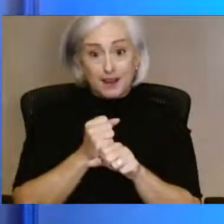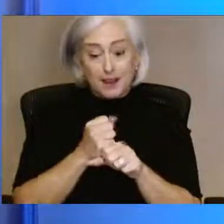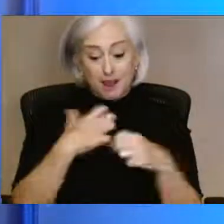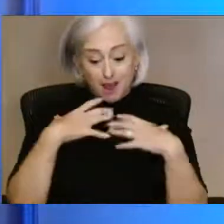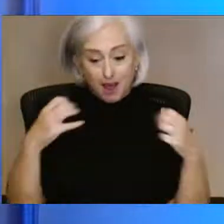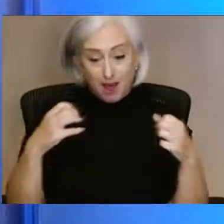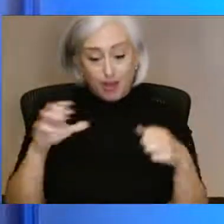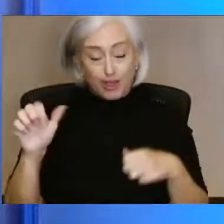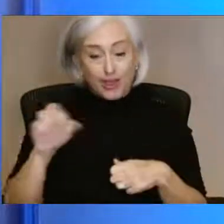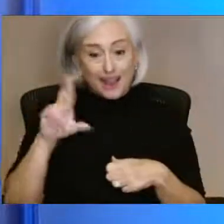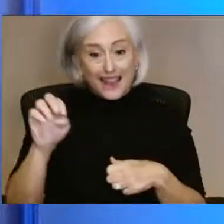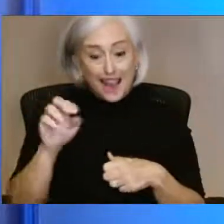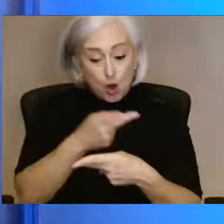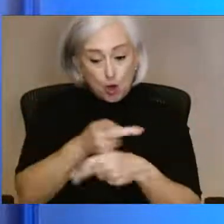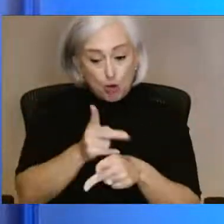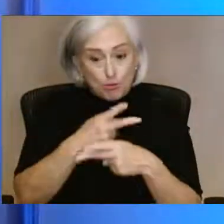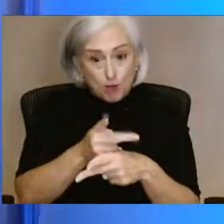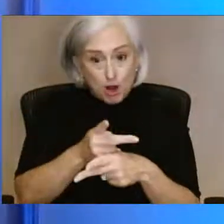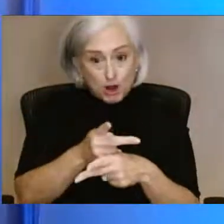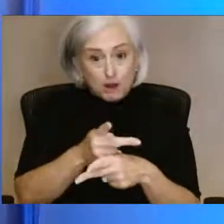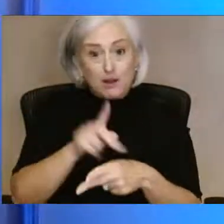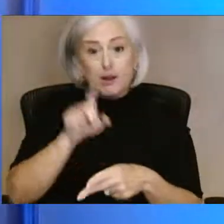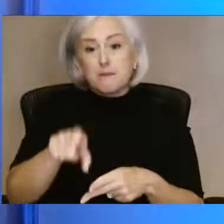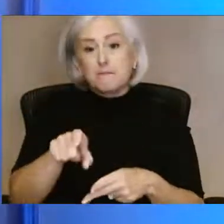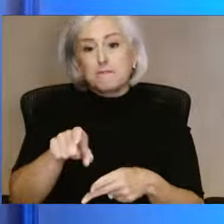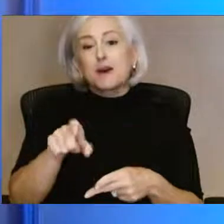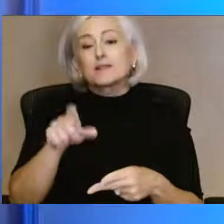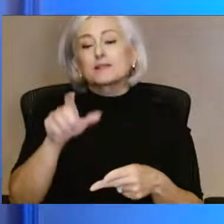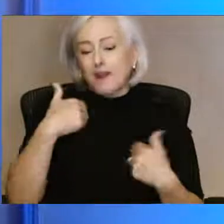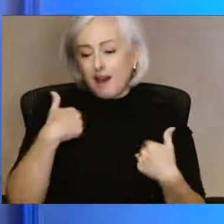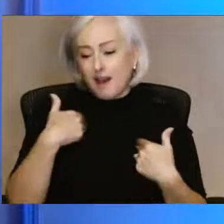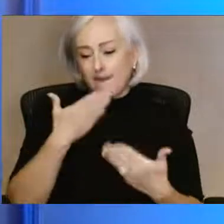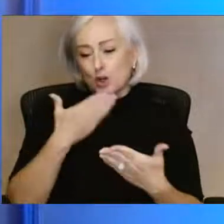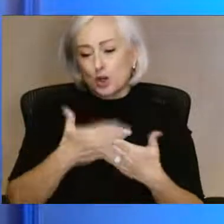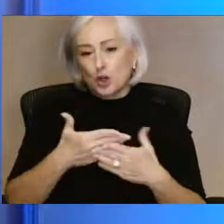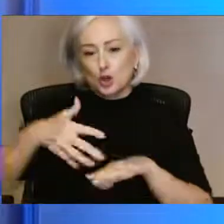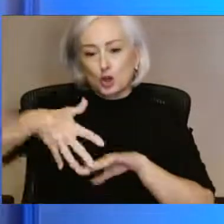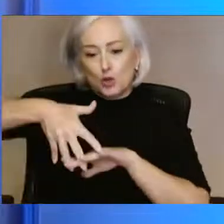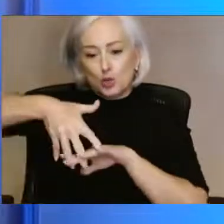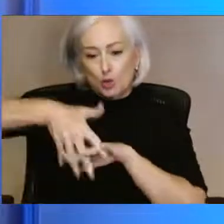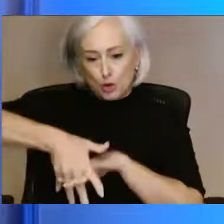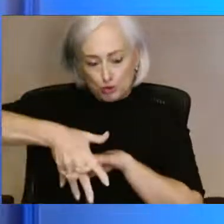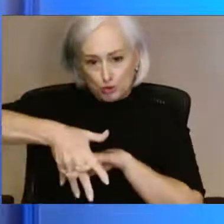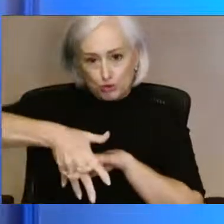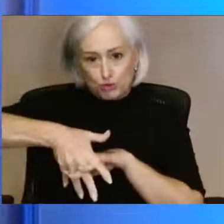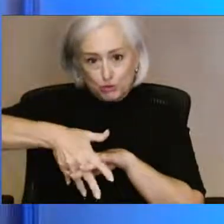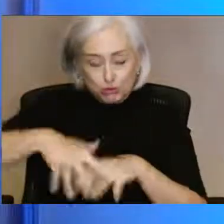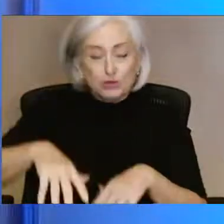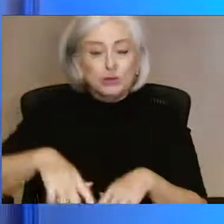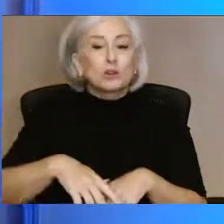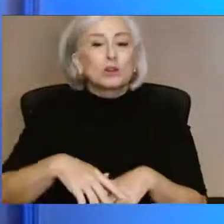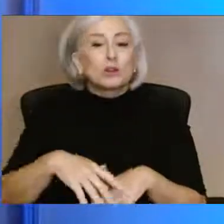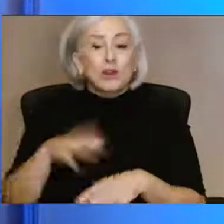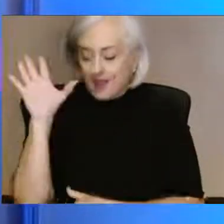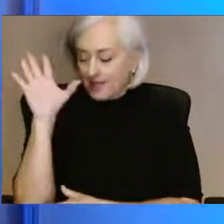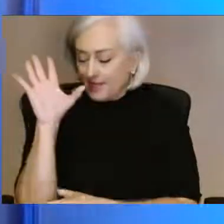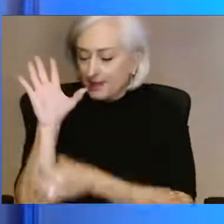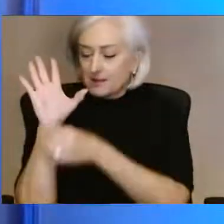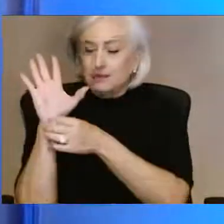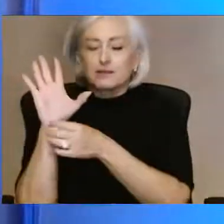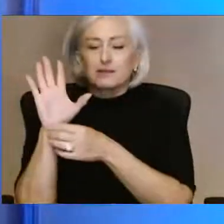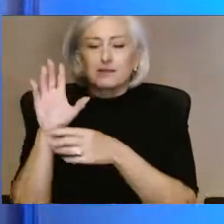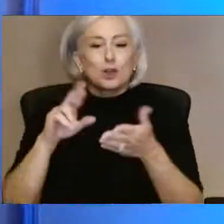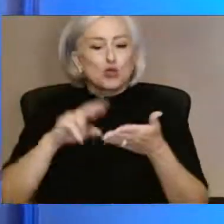have to have these healthy roots. And the roots and the trunk to me are like the basic science research. We have to have